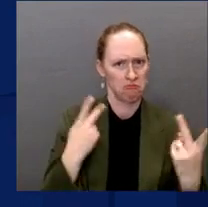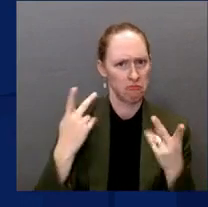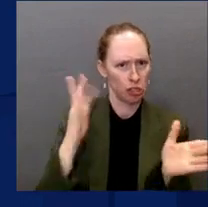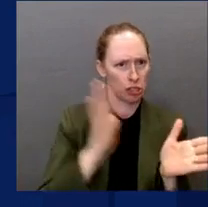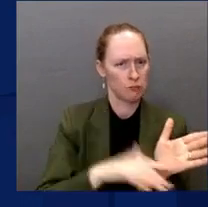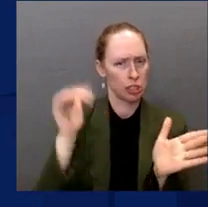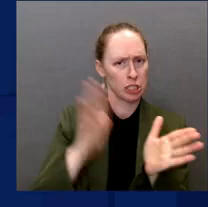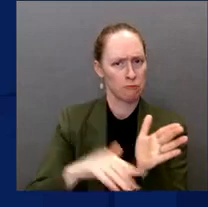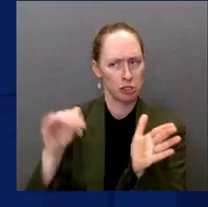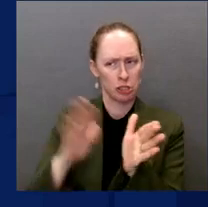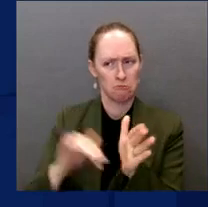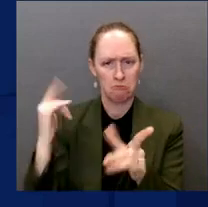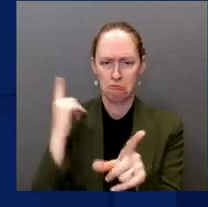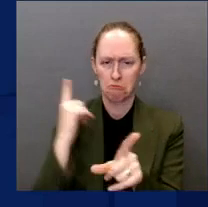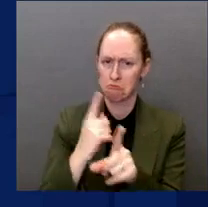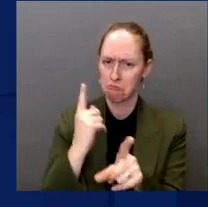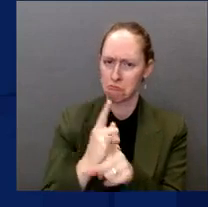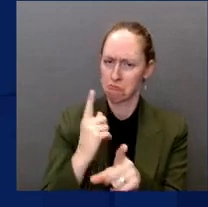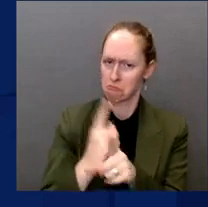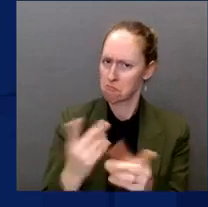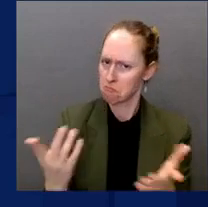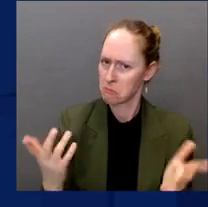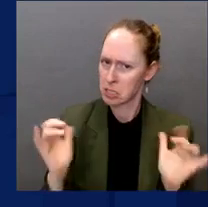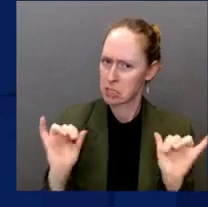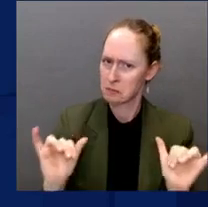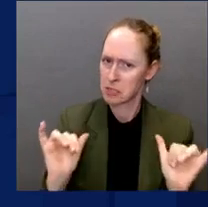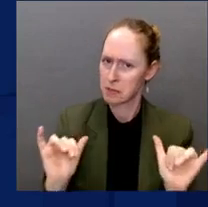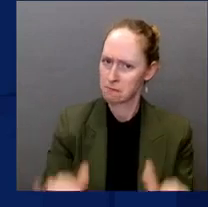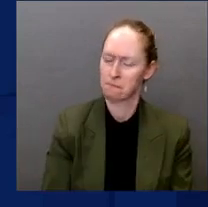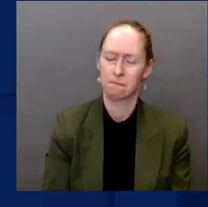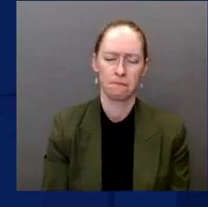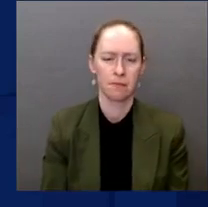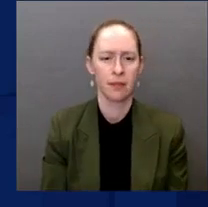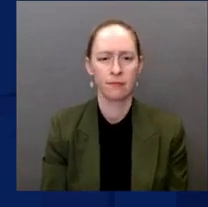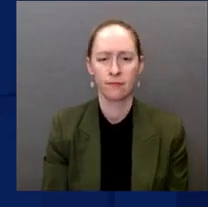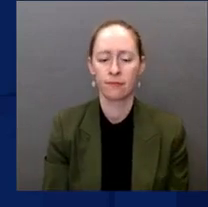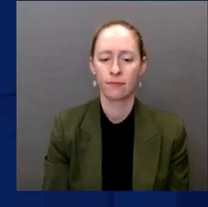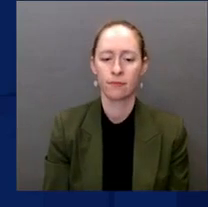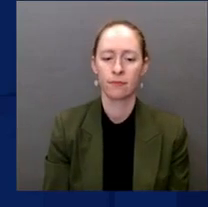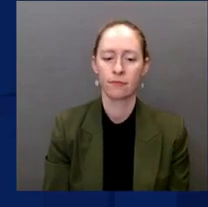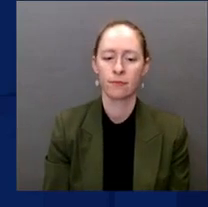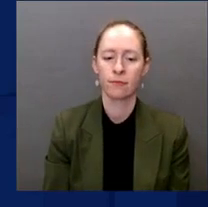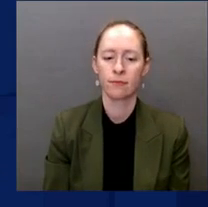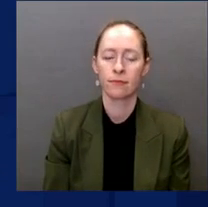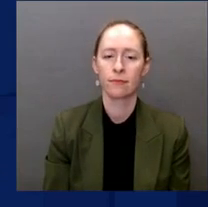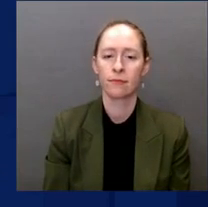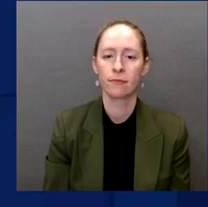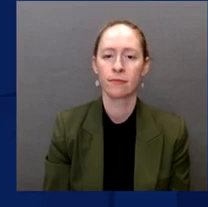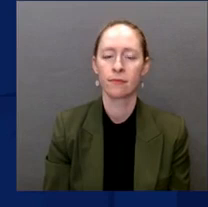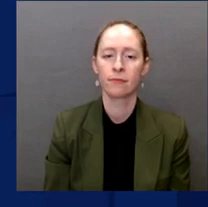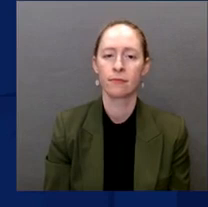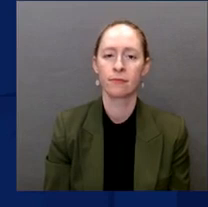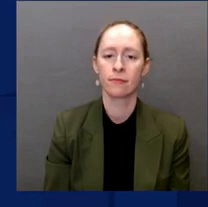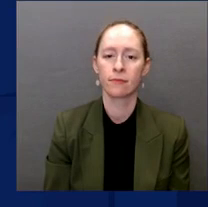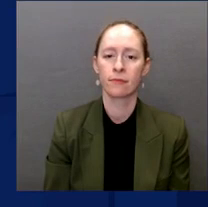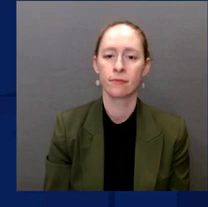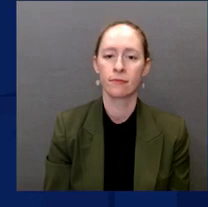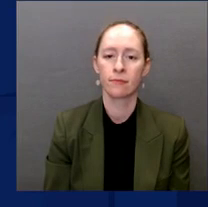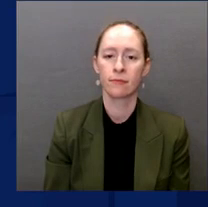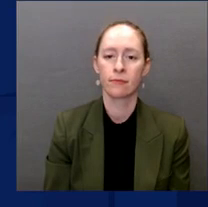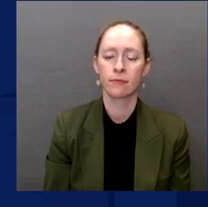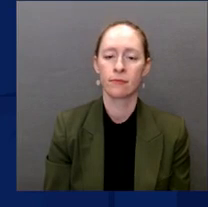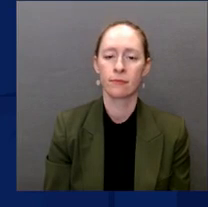between the price of a barrel of gas being produced, oil, and the price of gasoline at the pump.